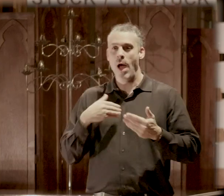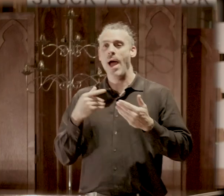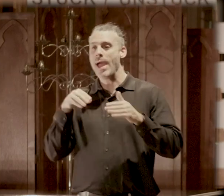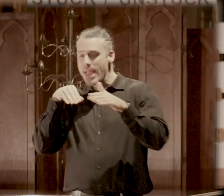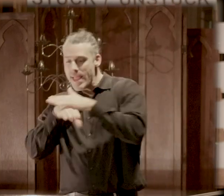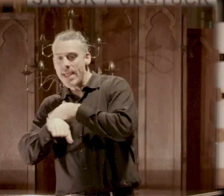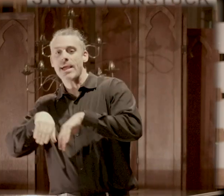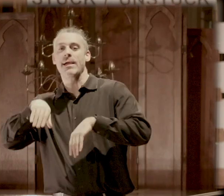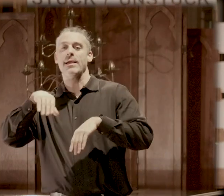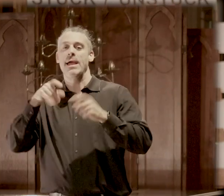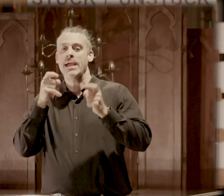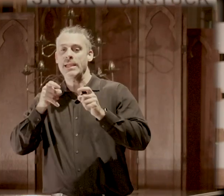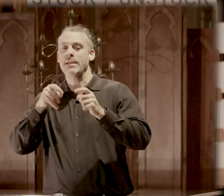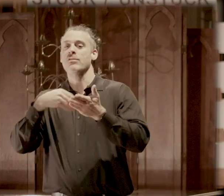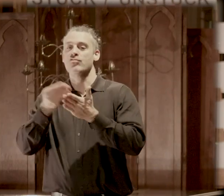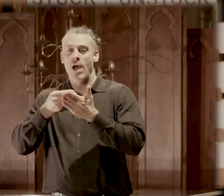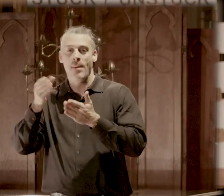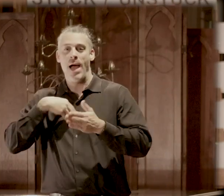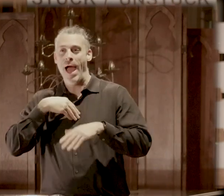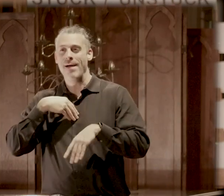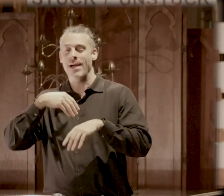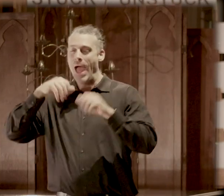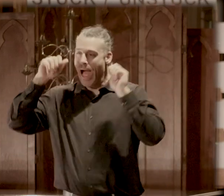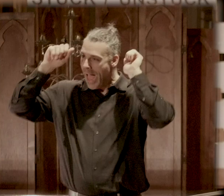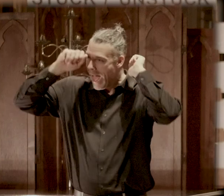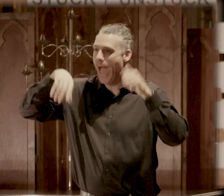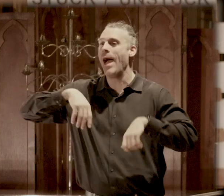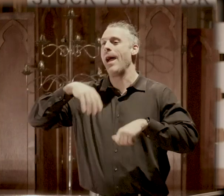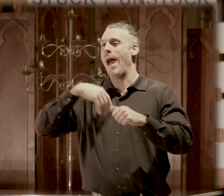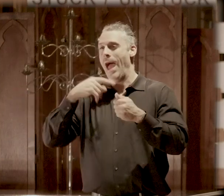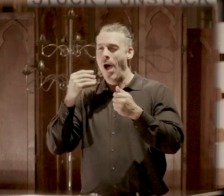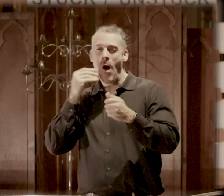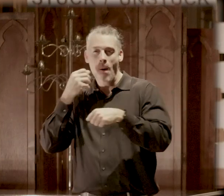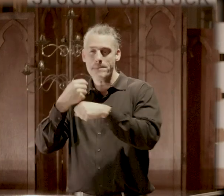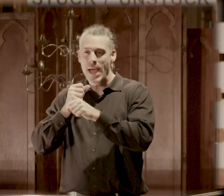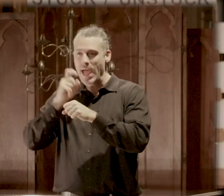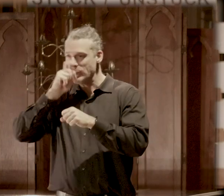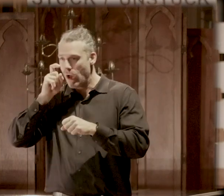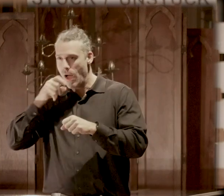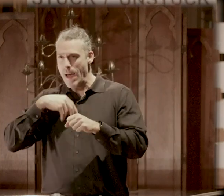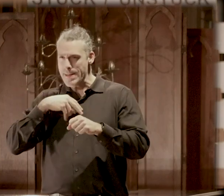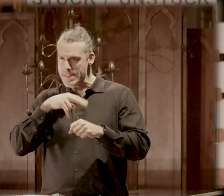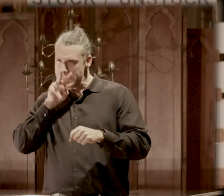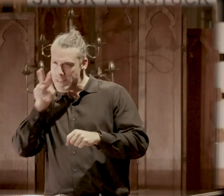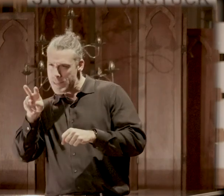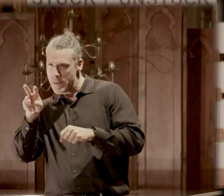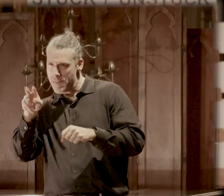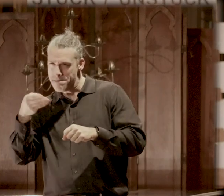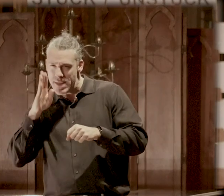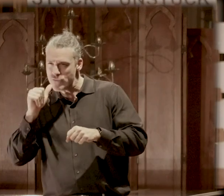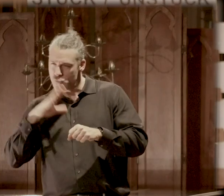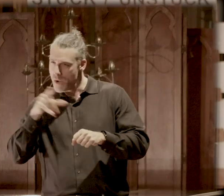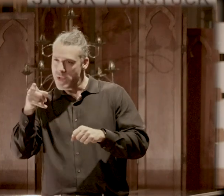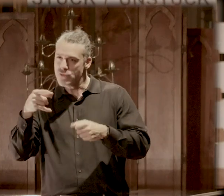gift shop amongst the raccoon tail hats and the homemade dolls that were super creepy, and I'm staring daggers at this